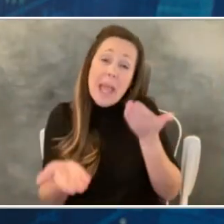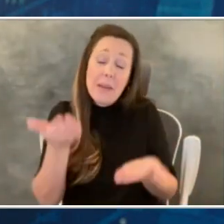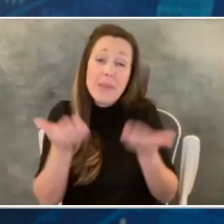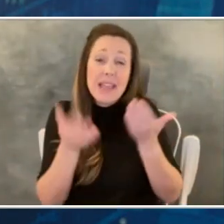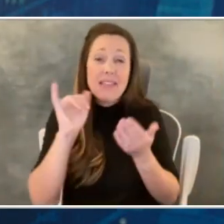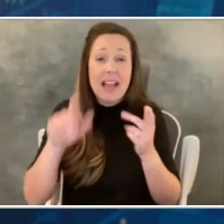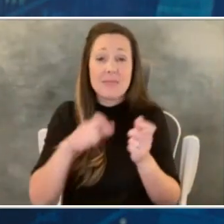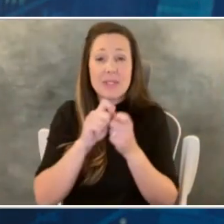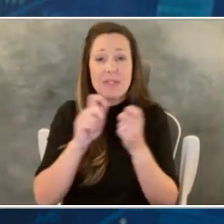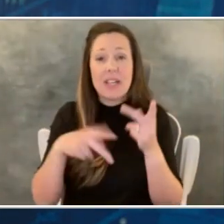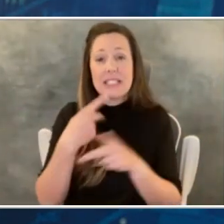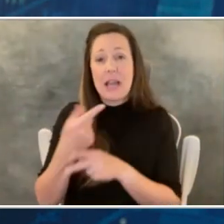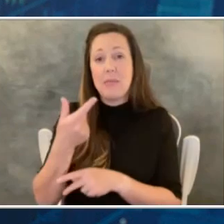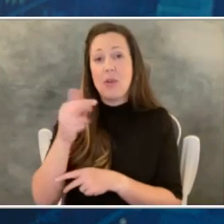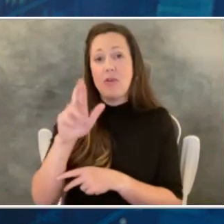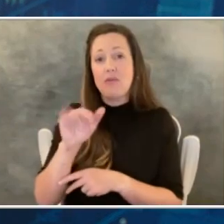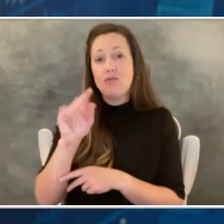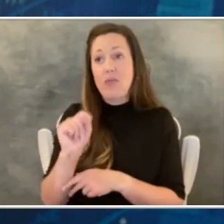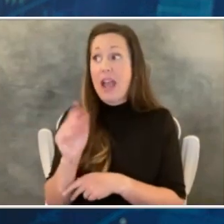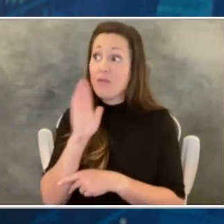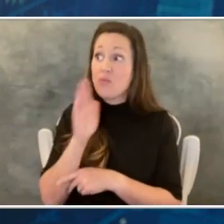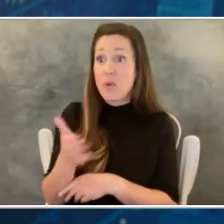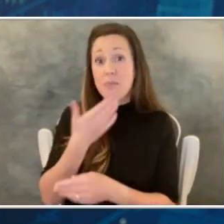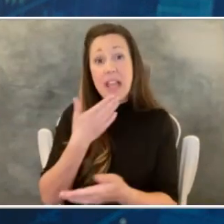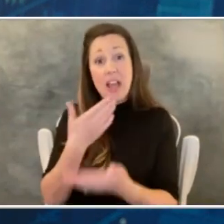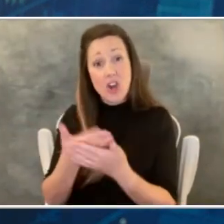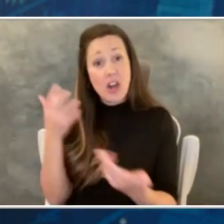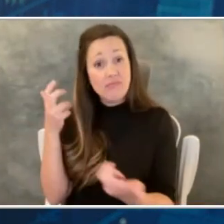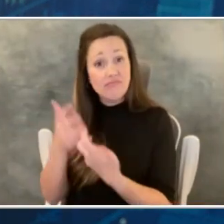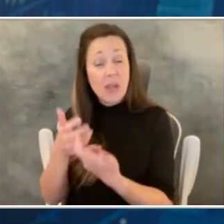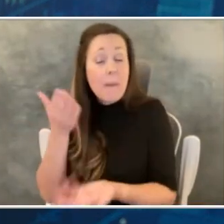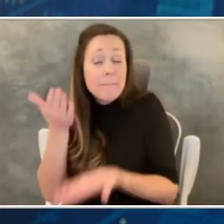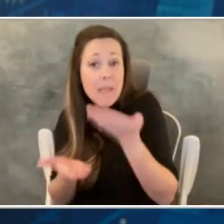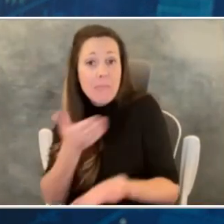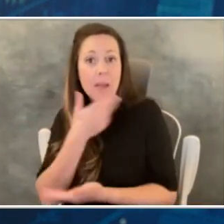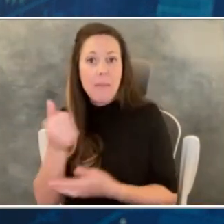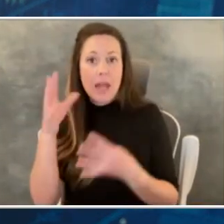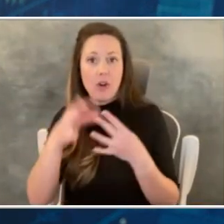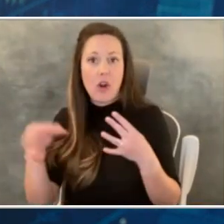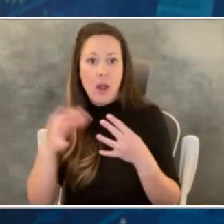a donor graft would be a more suitable option for you. It's a little bit less